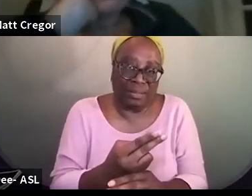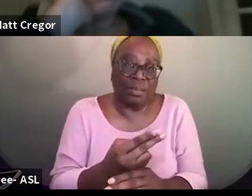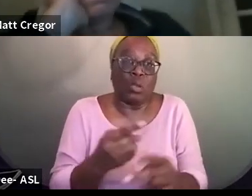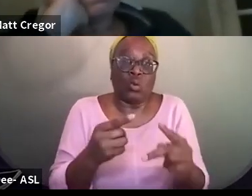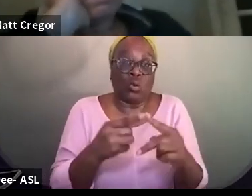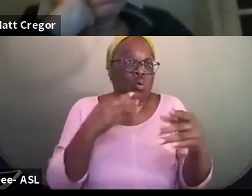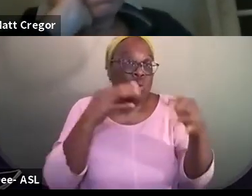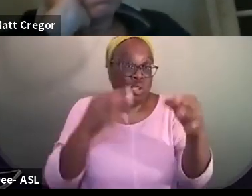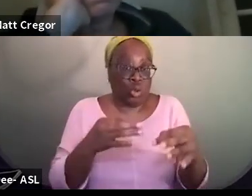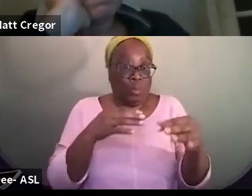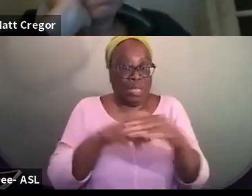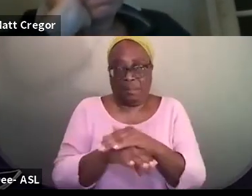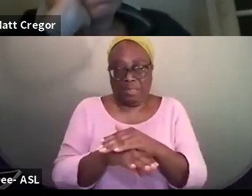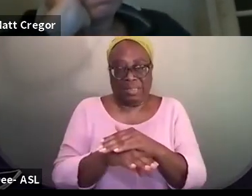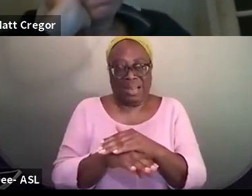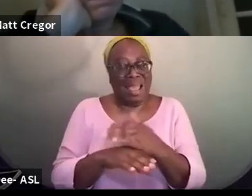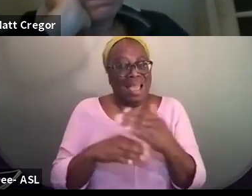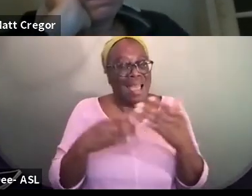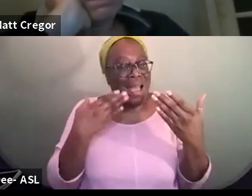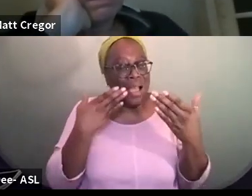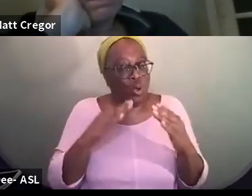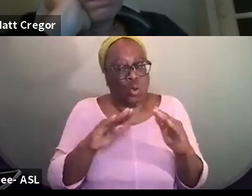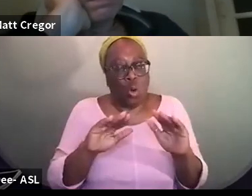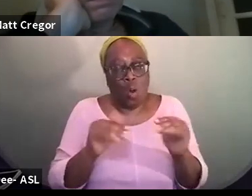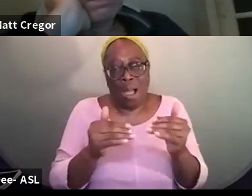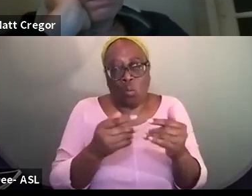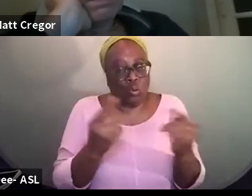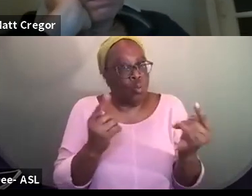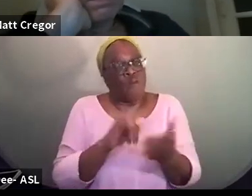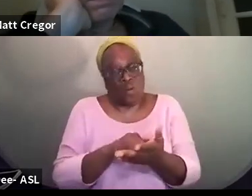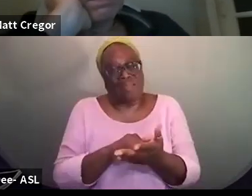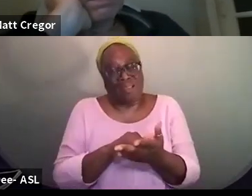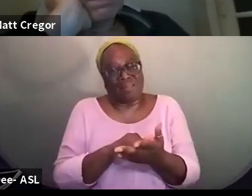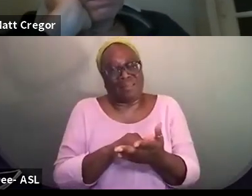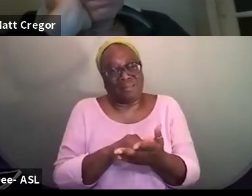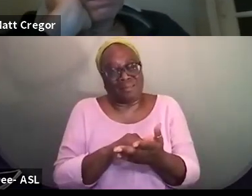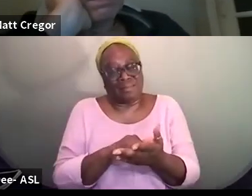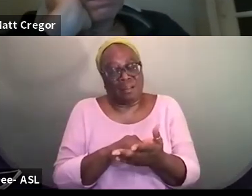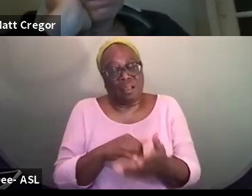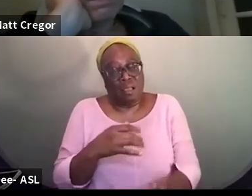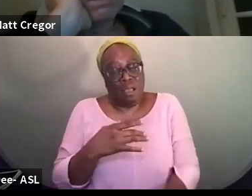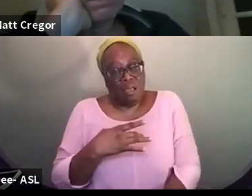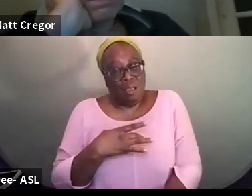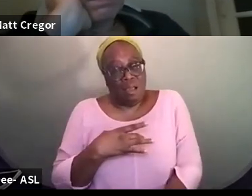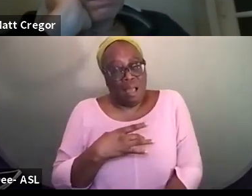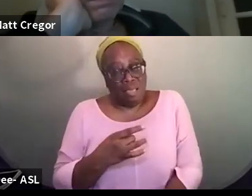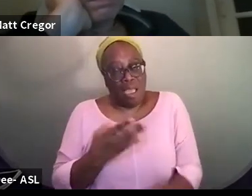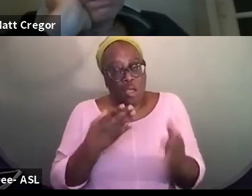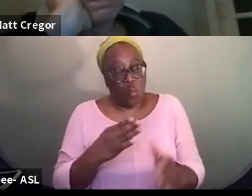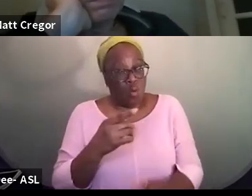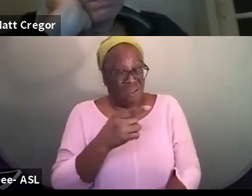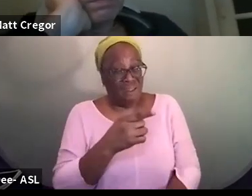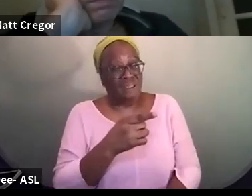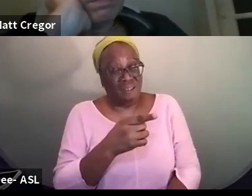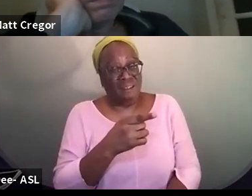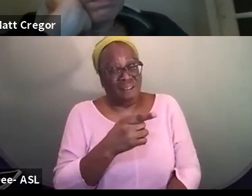determining admission. I don't see a way around it to use, and I like the way Ms. Sullivan put it,